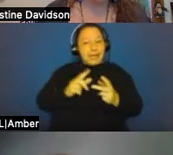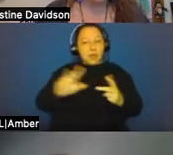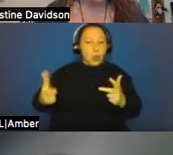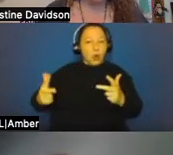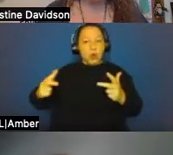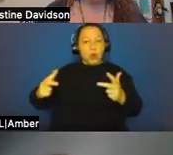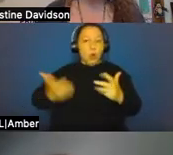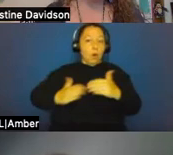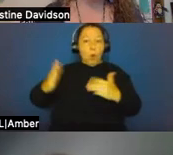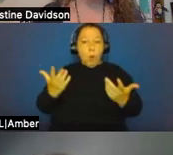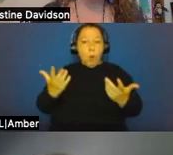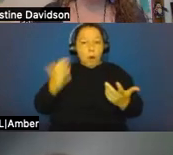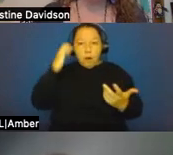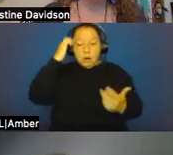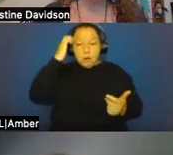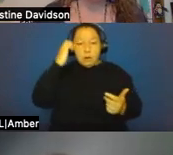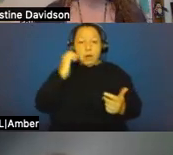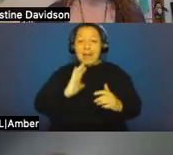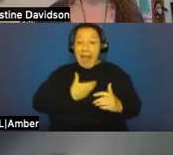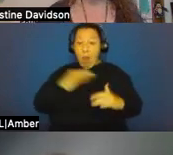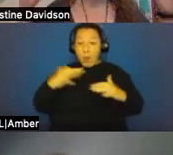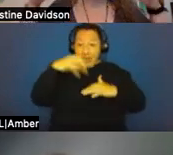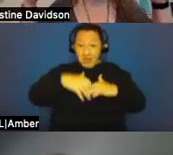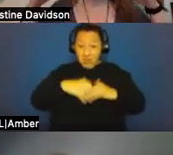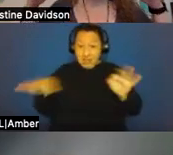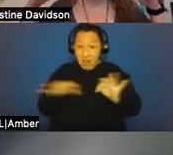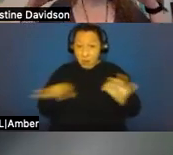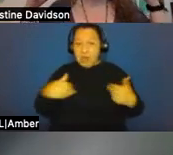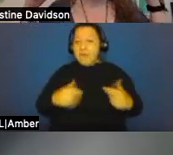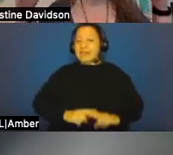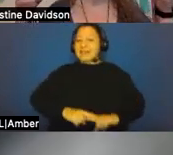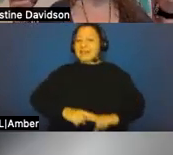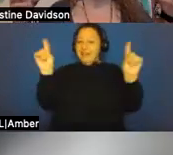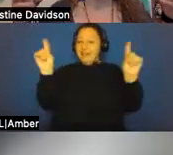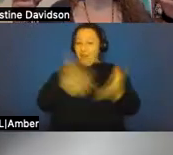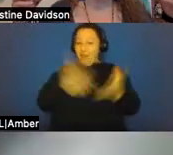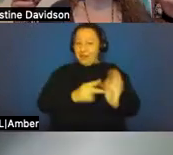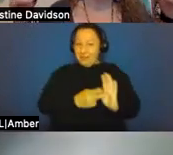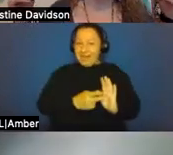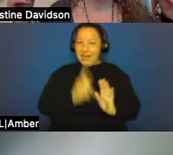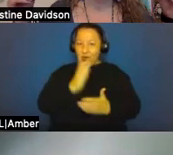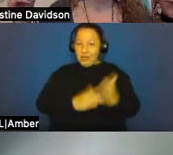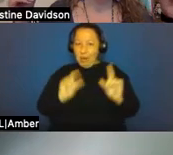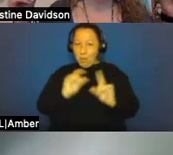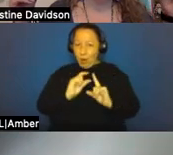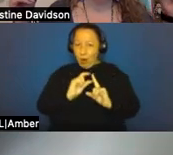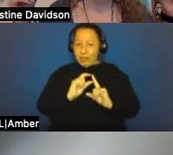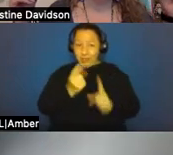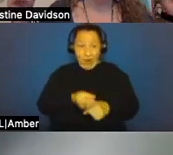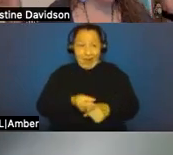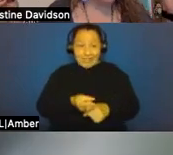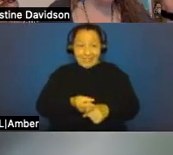language. But our indigenous languages have a completely different meaning to some words, right?